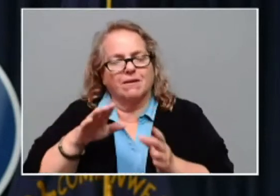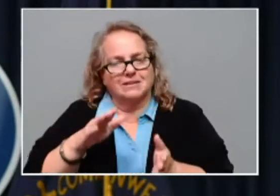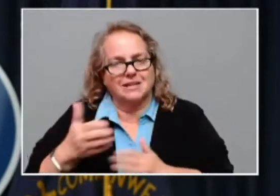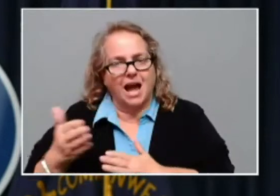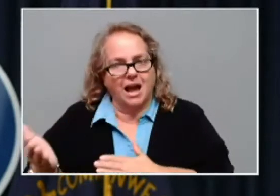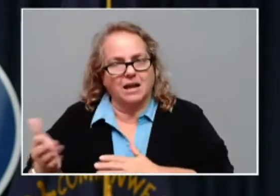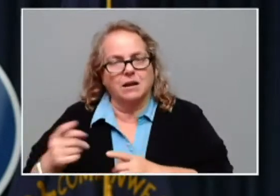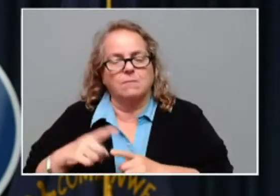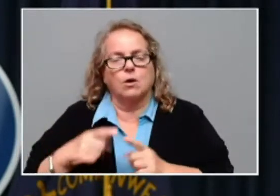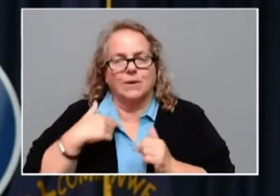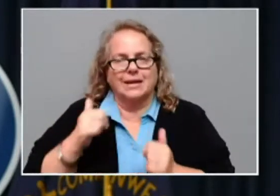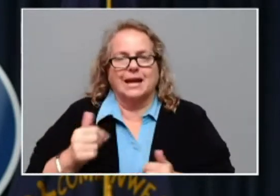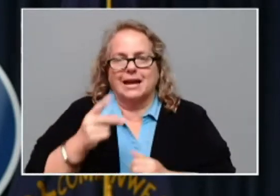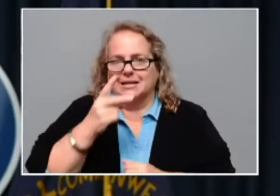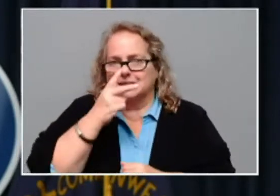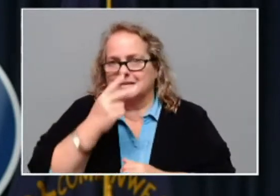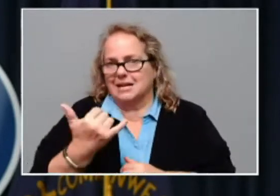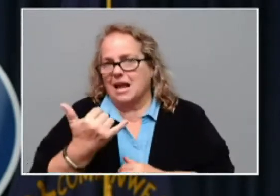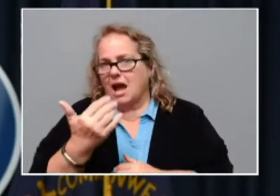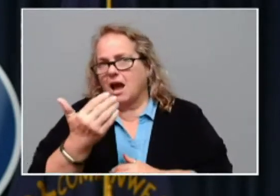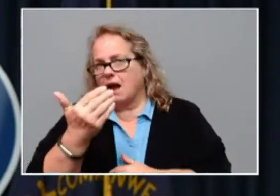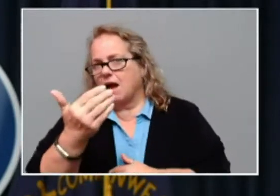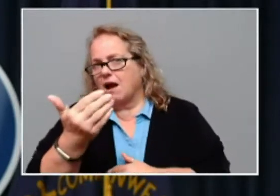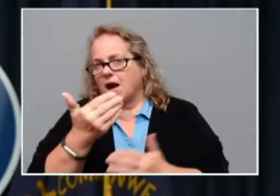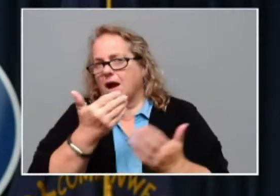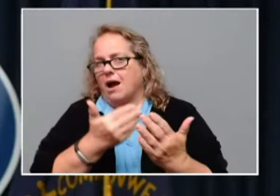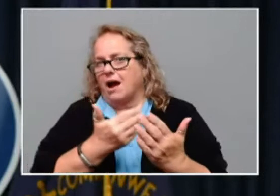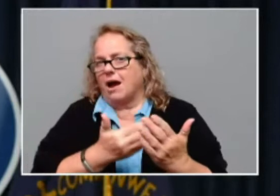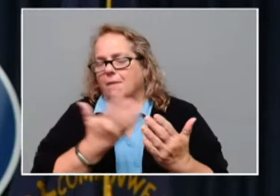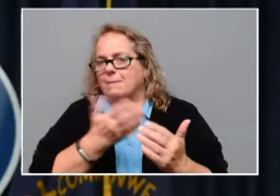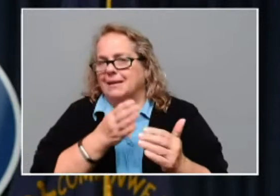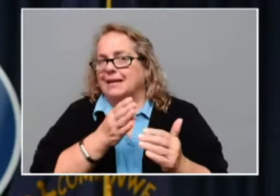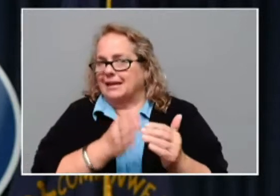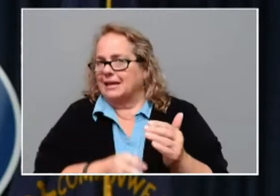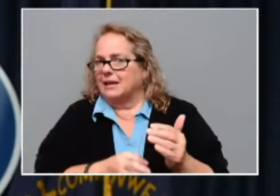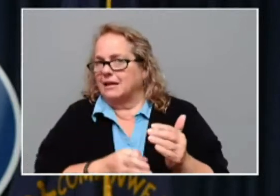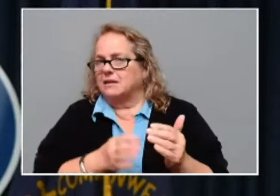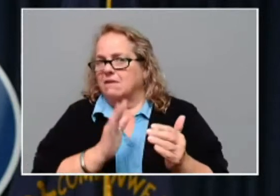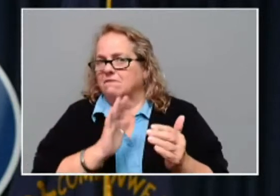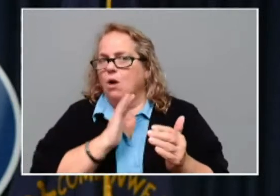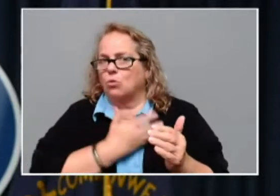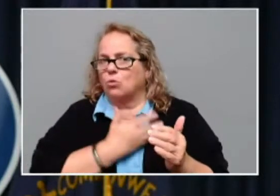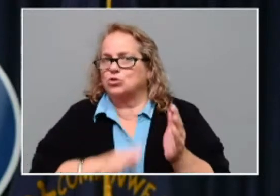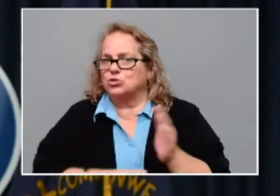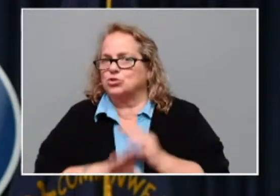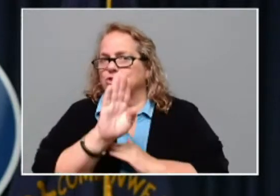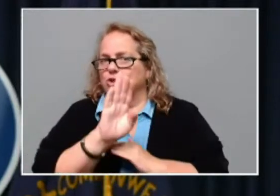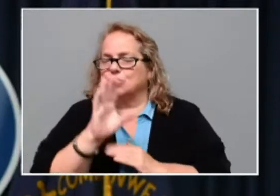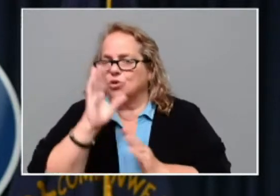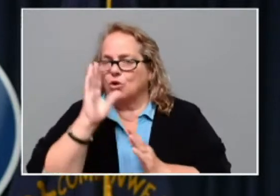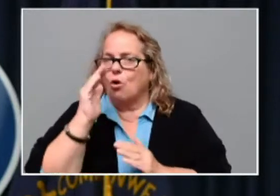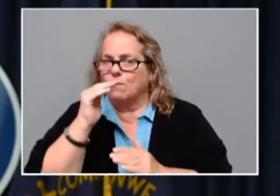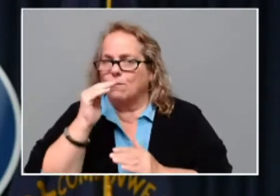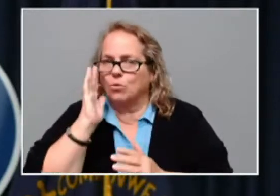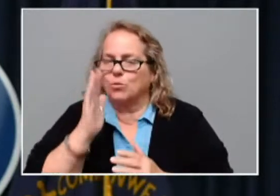at the end of the tunnel, and we can see where there's going to be relief. What it means is